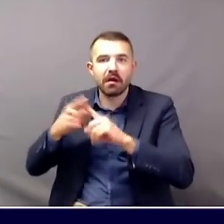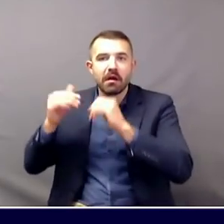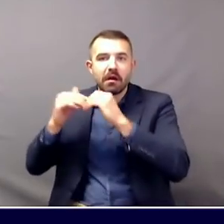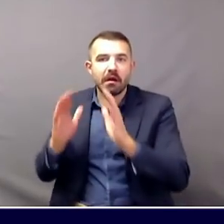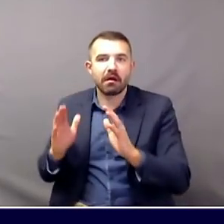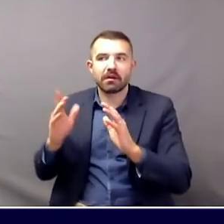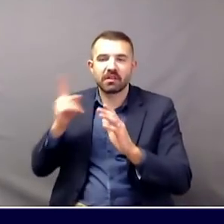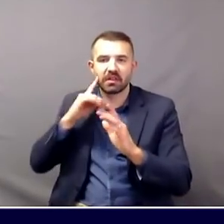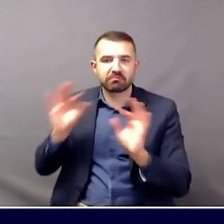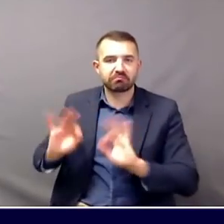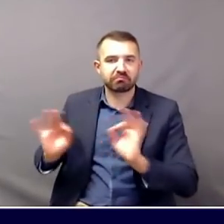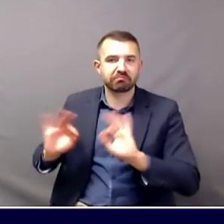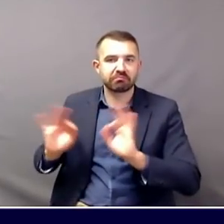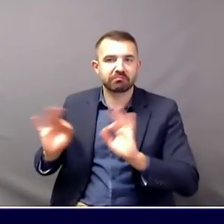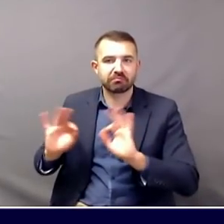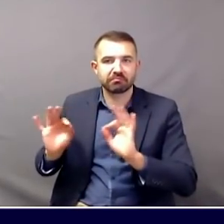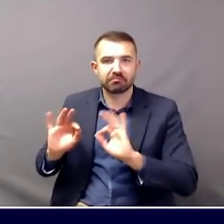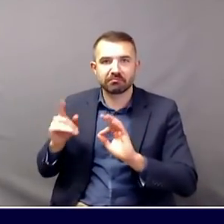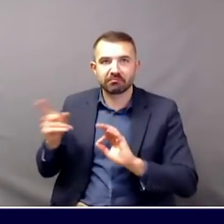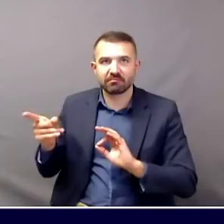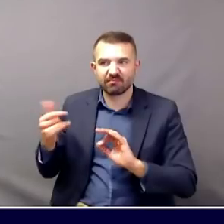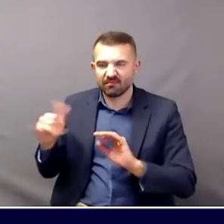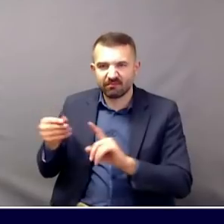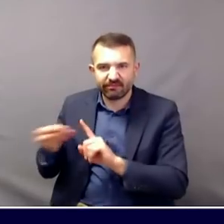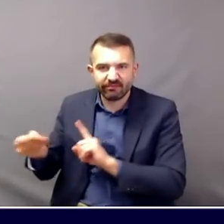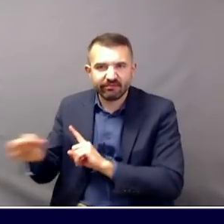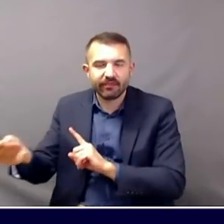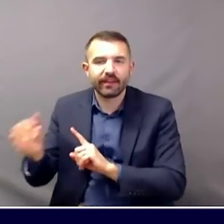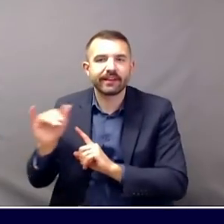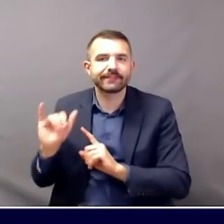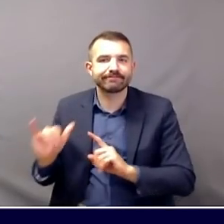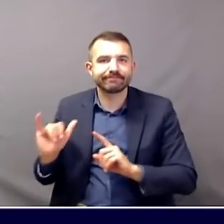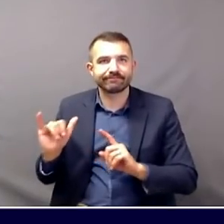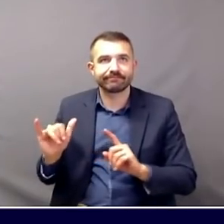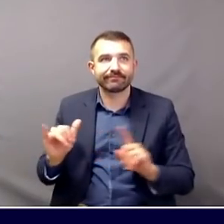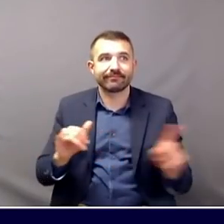reason why I think it's important for all of us to keep talking about it so that